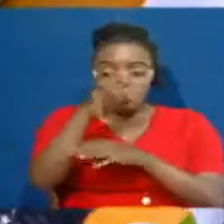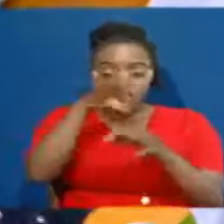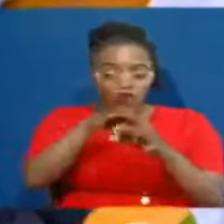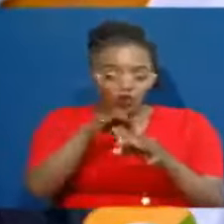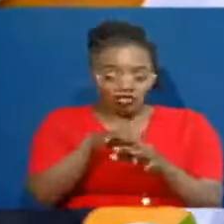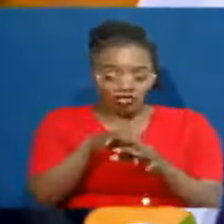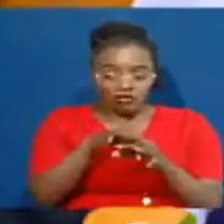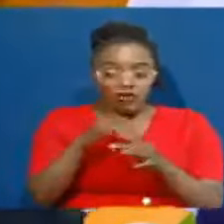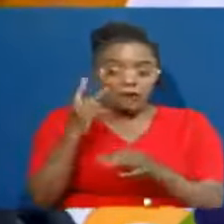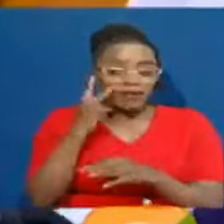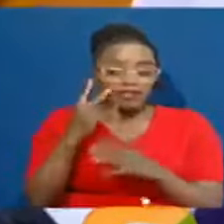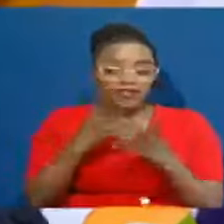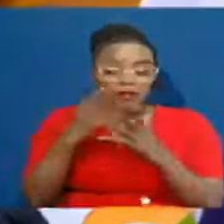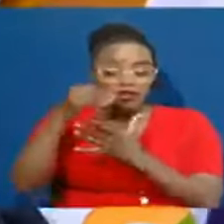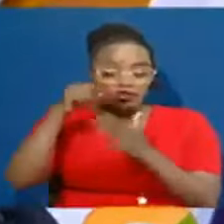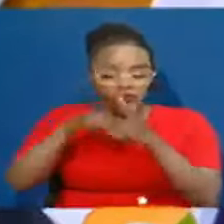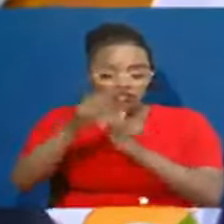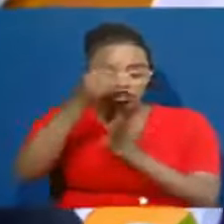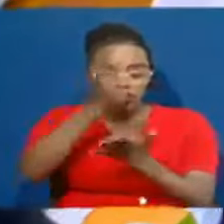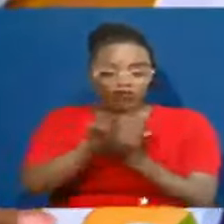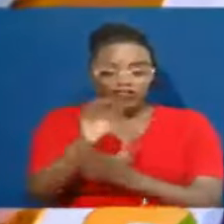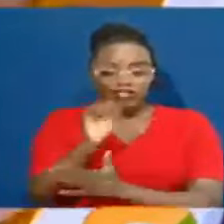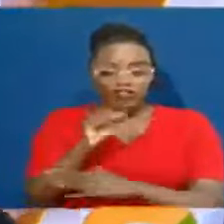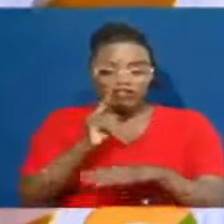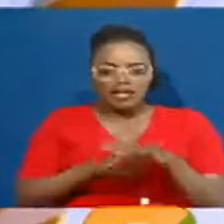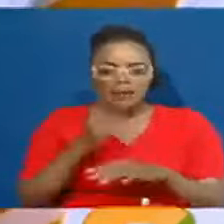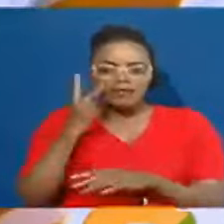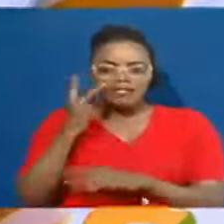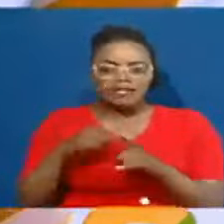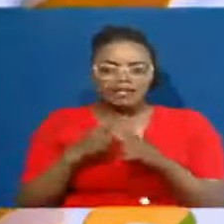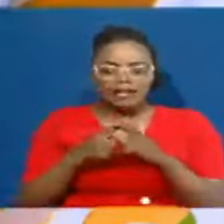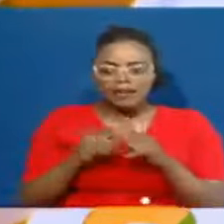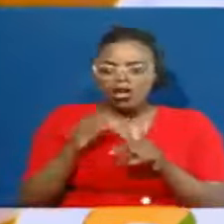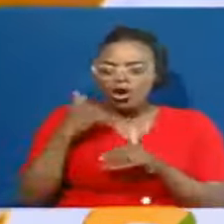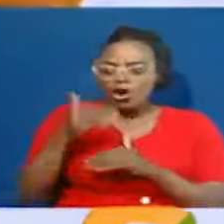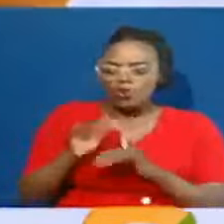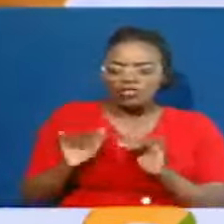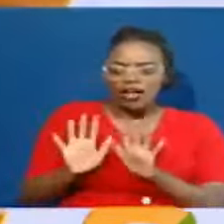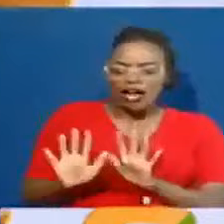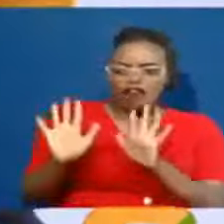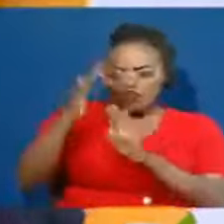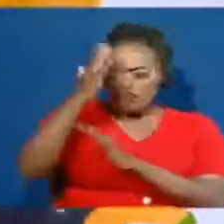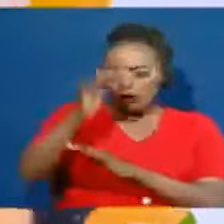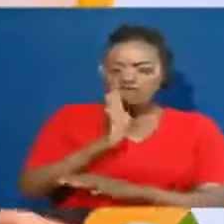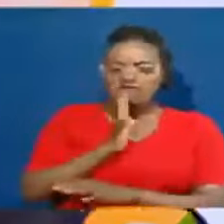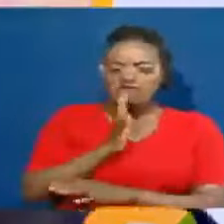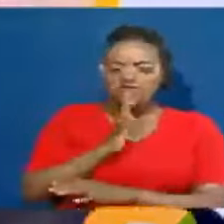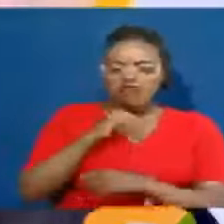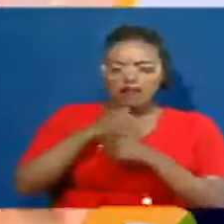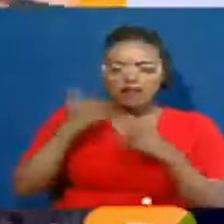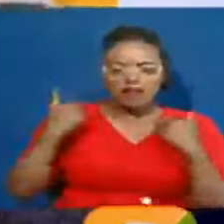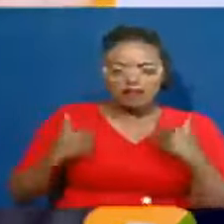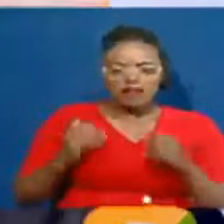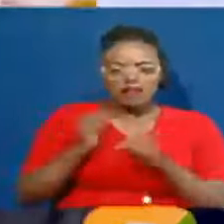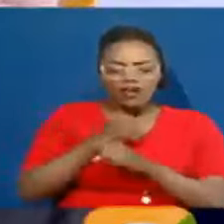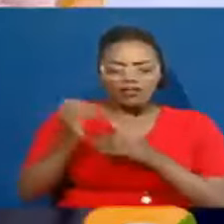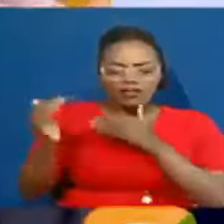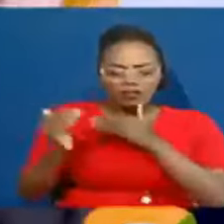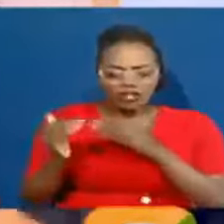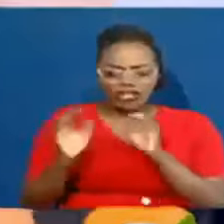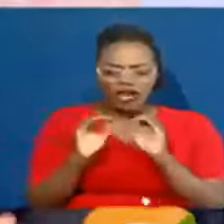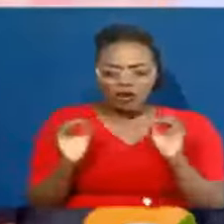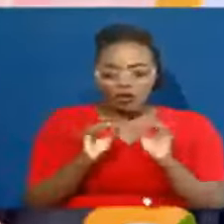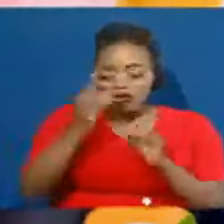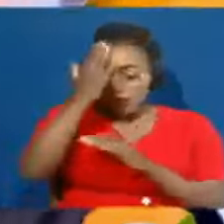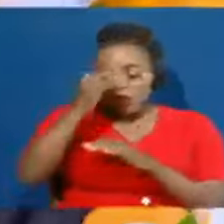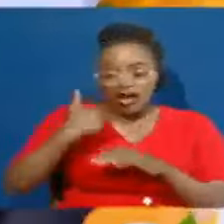achaguliwe, sijawahi enda kwa ofisi yake, na hata nikimwona wanakaa kando na yeye, kwa sababu ile matamshi yake amenifanya paka siwezi msongelea.